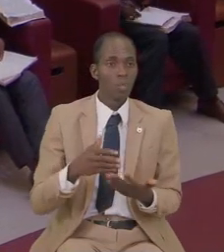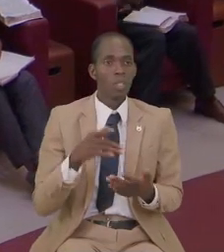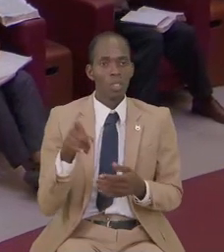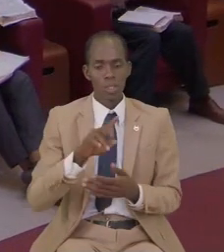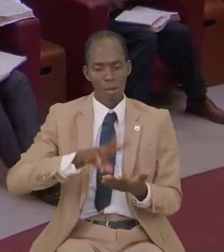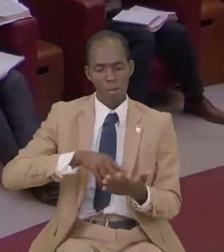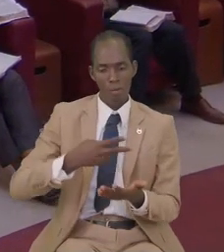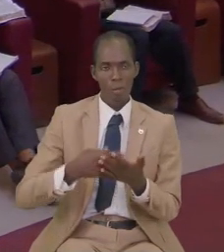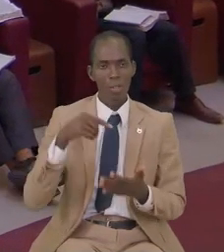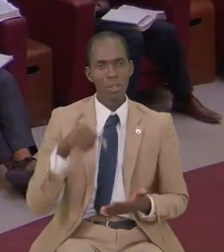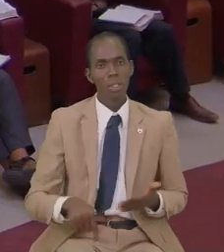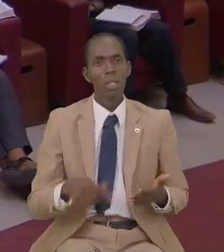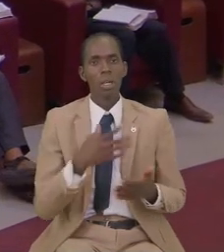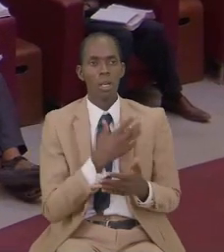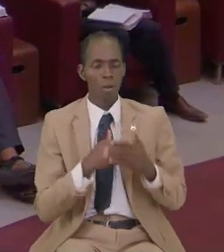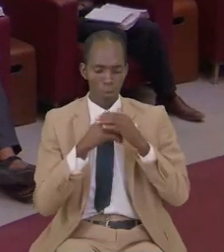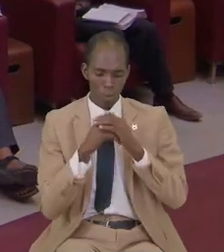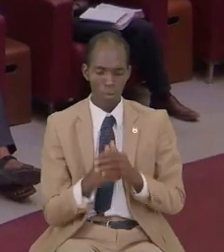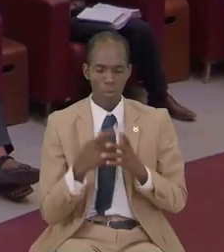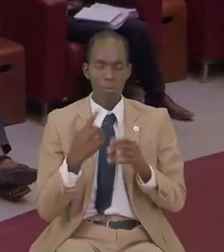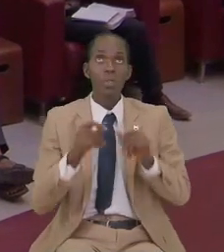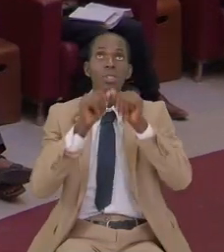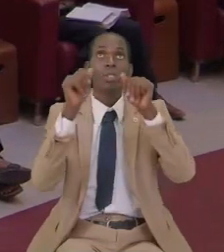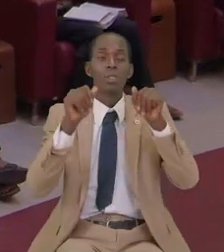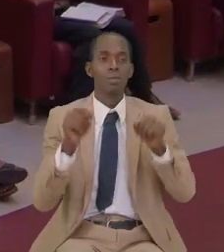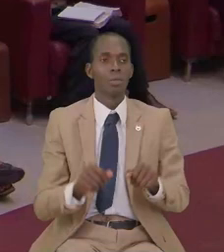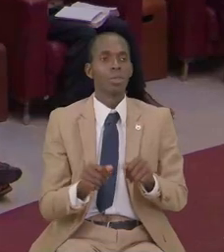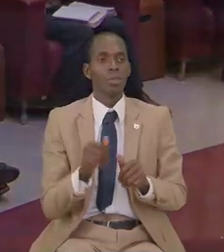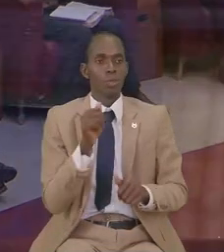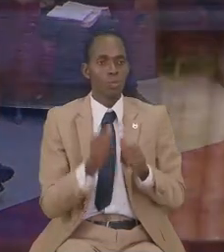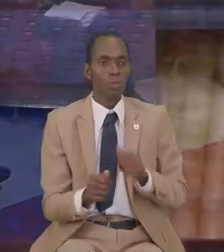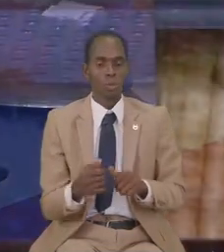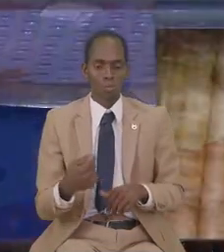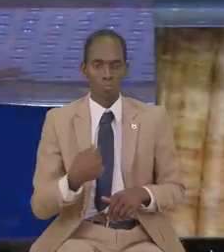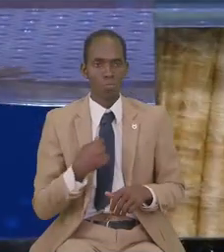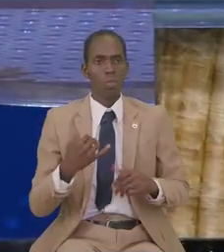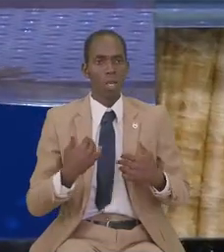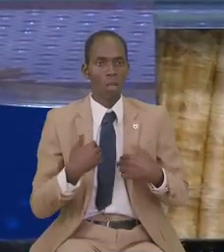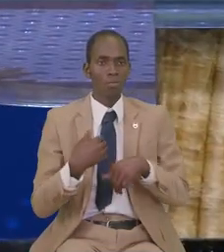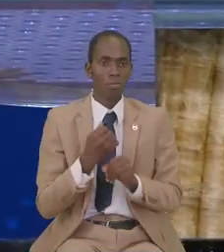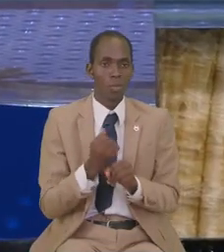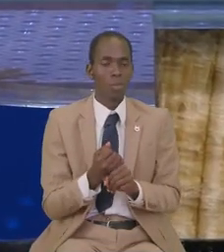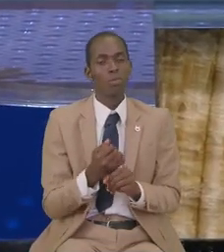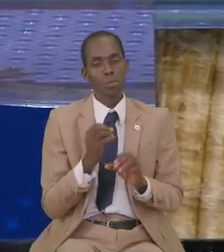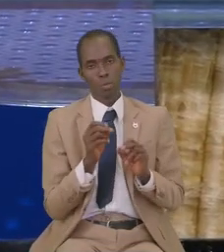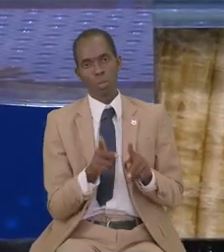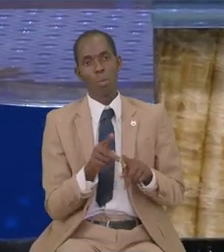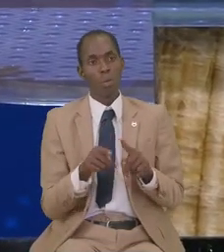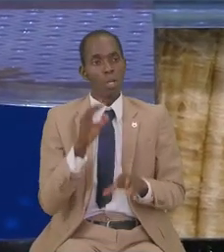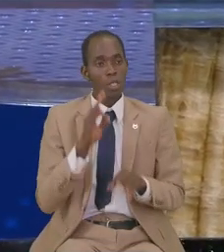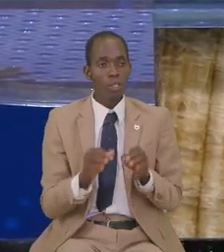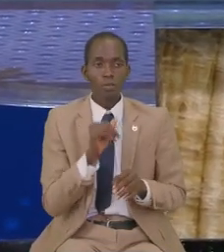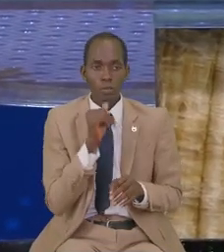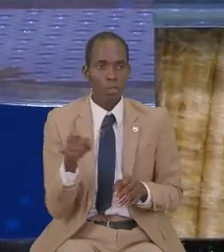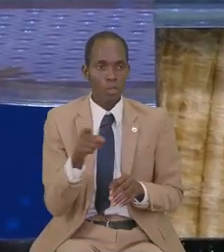I have made. Well, but if ye worship not, ye shall be cast the